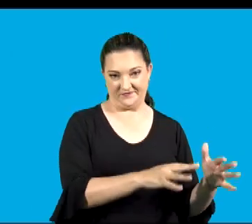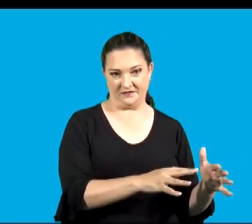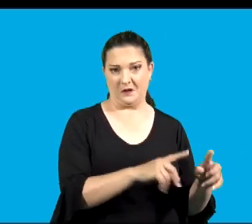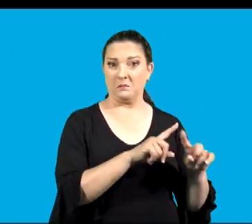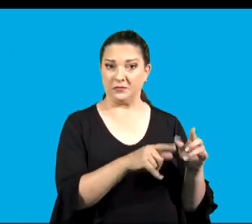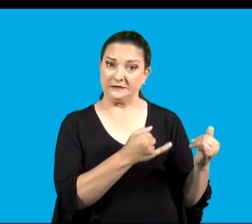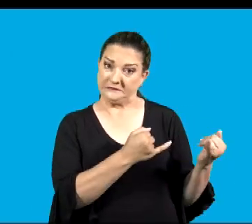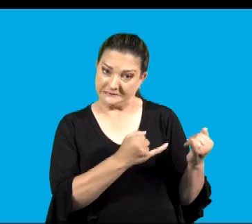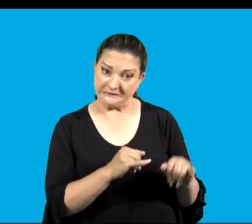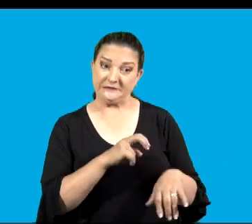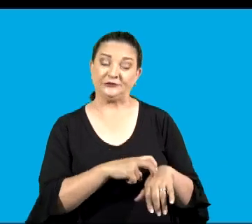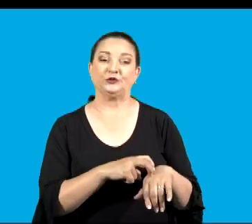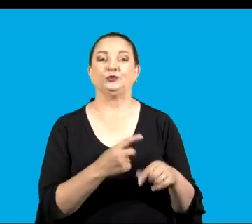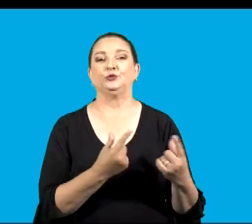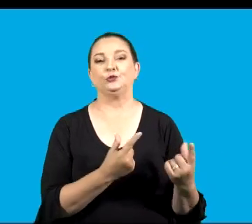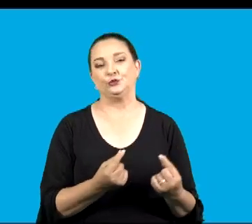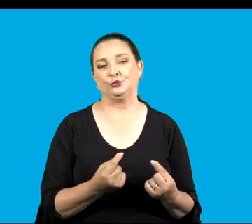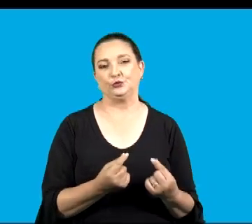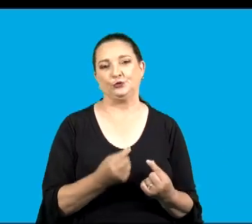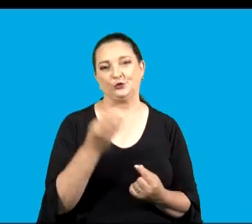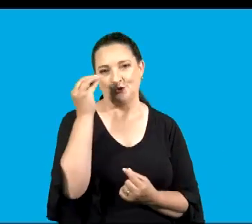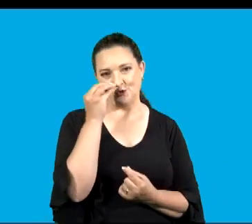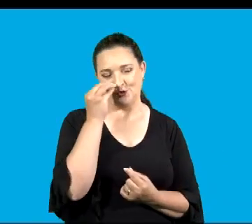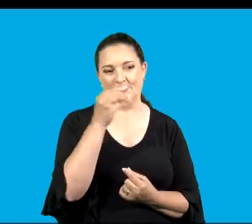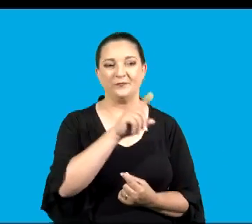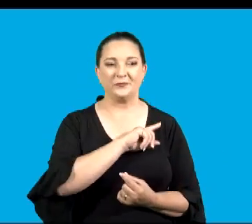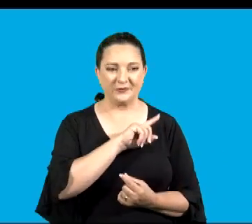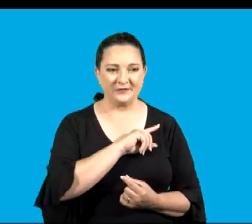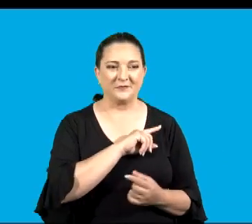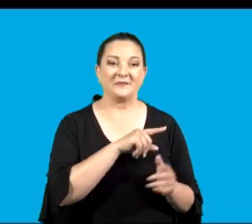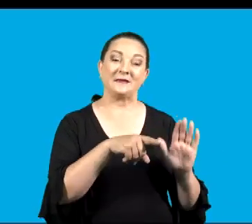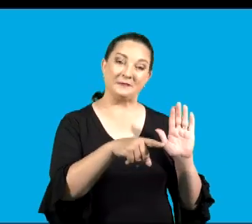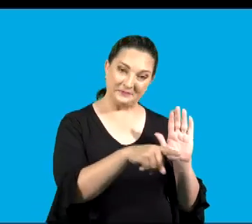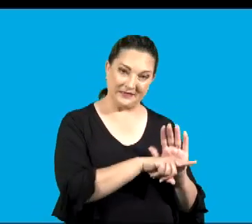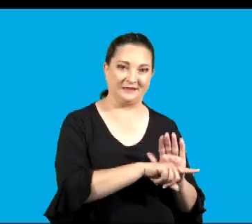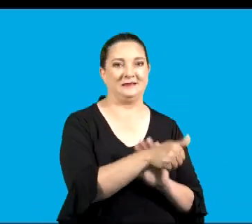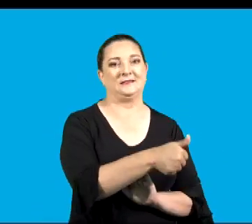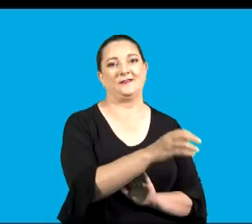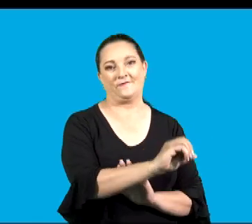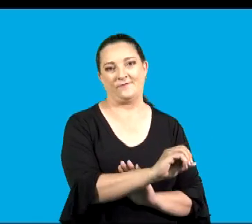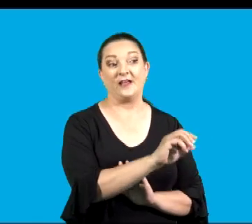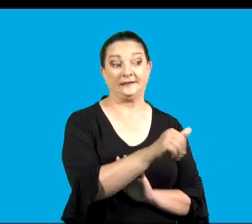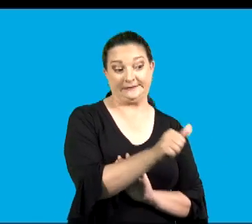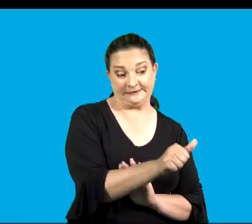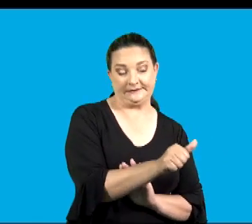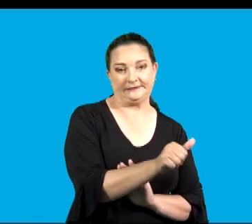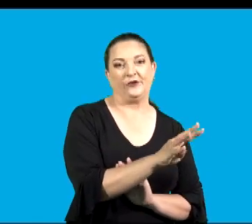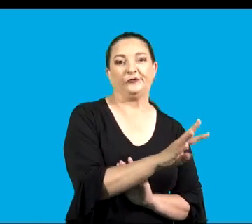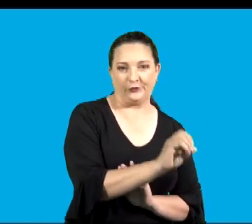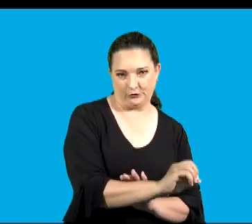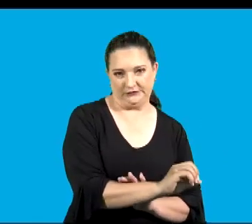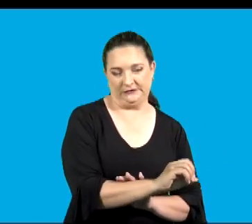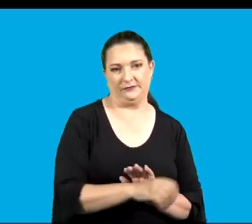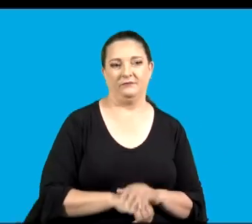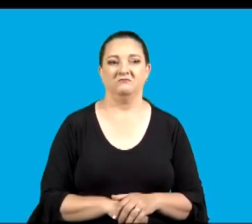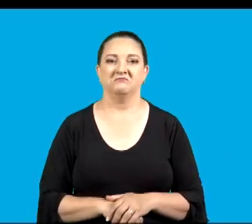must still record the debit note. So I come again and say minus 640. So you would find